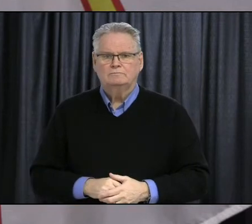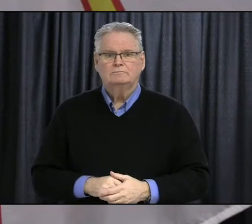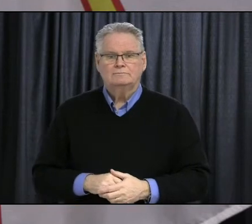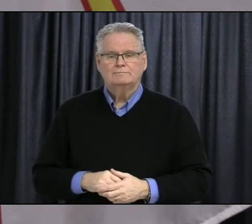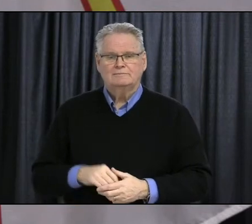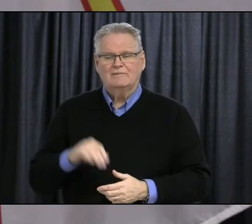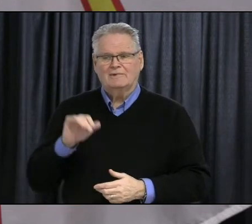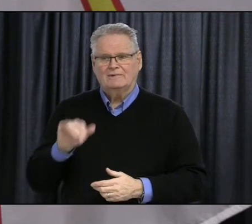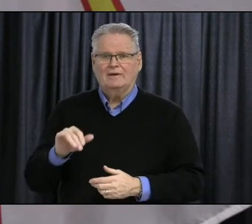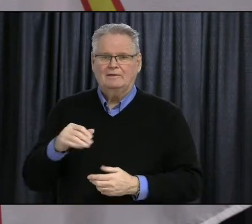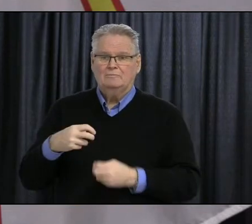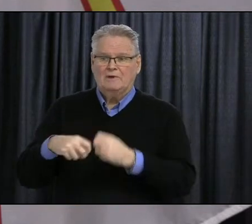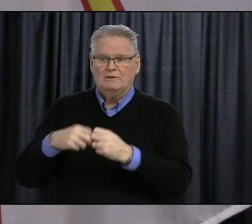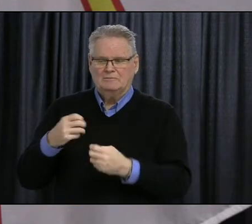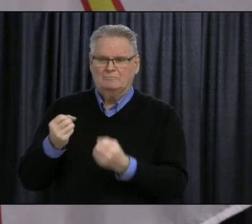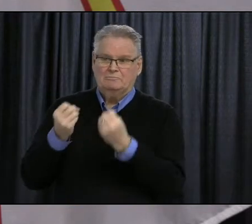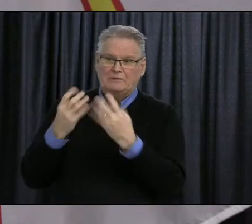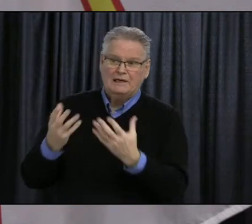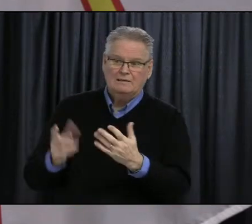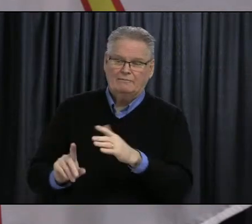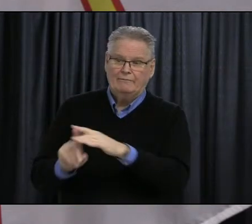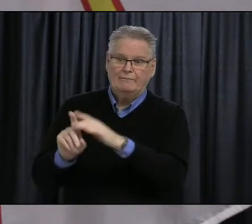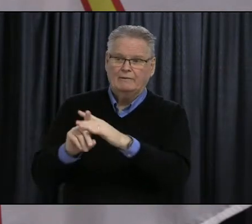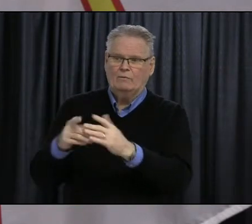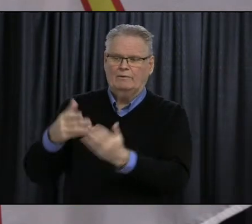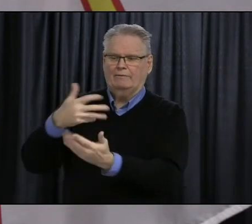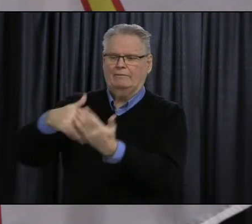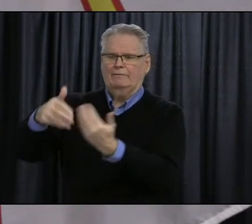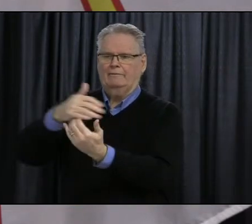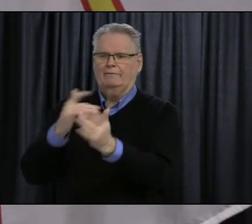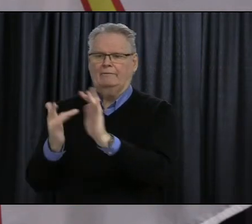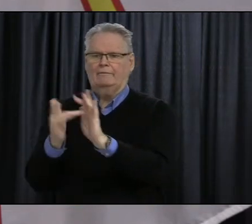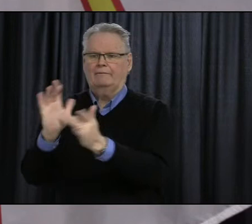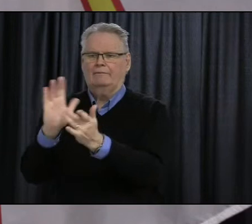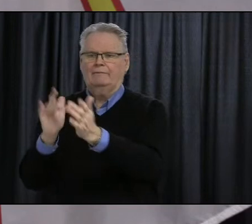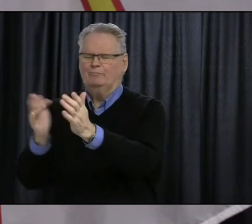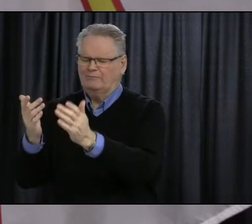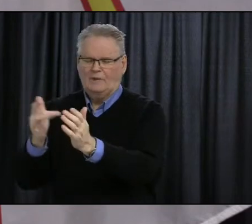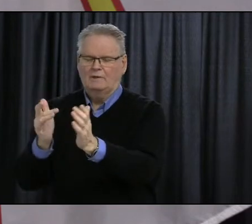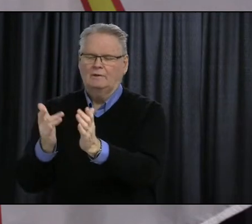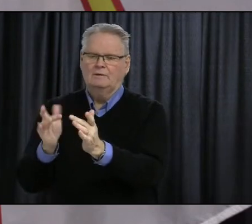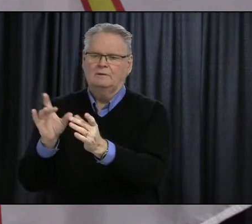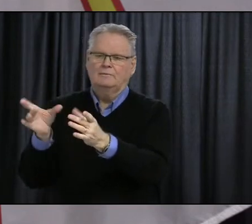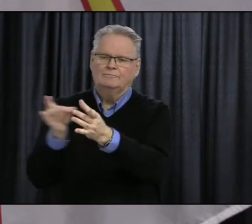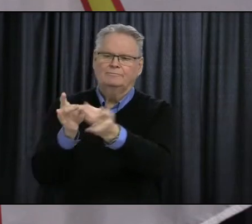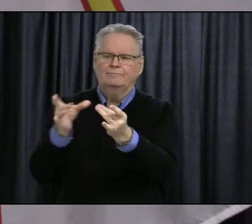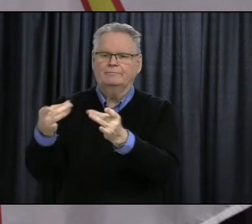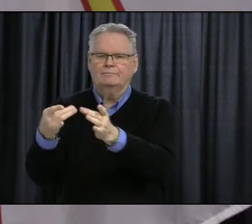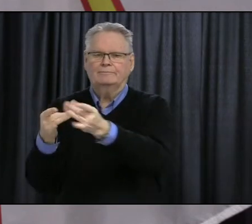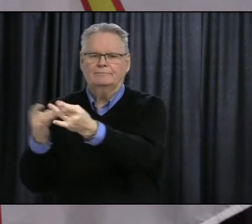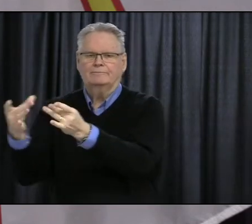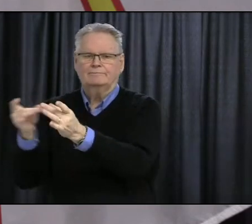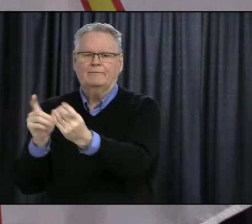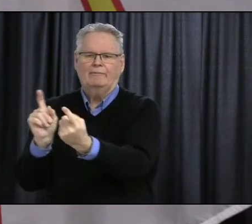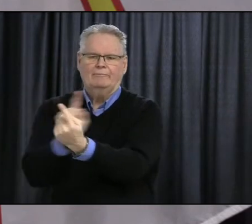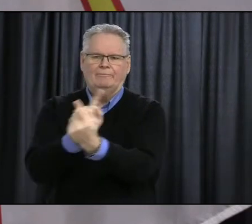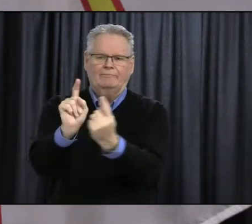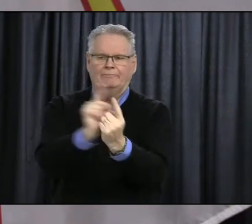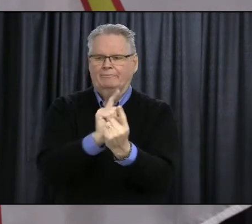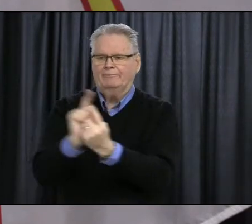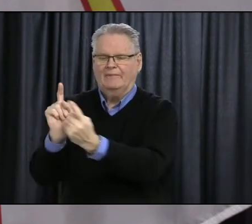quite quickly. You know, so far we've been fortunate that we haven't seen any more cases, but if we had seen more